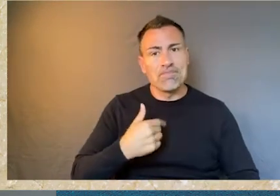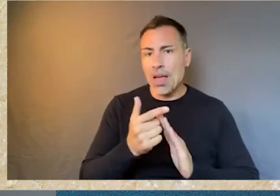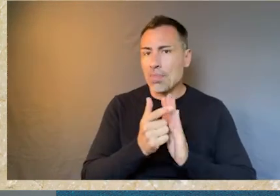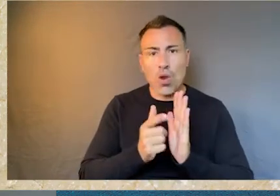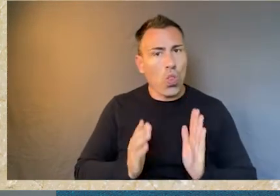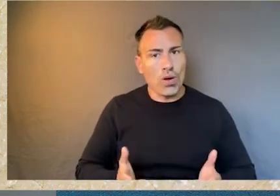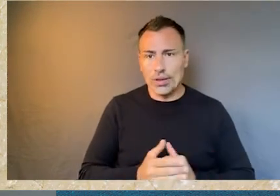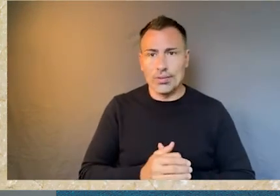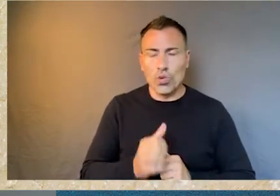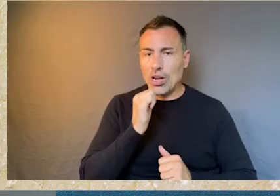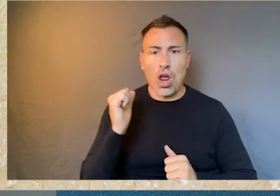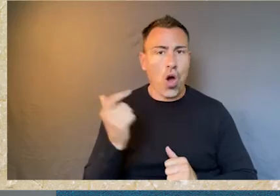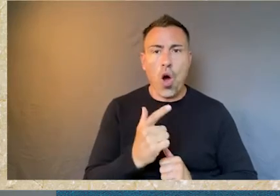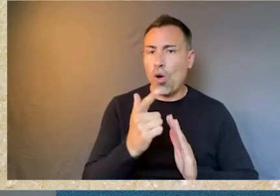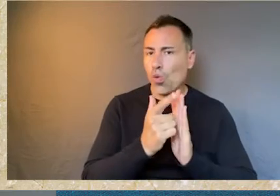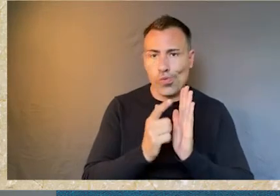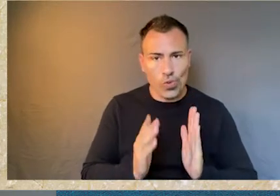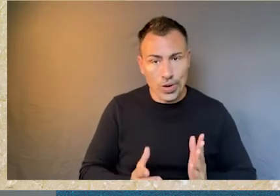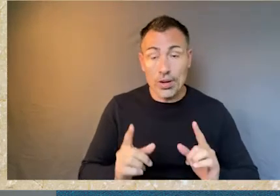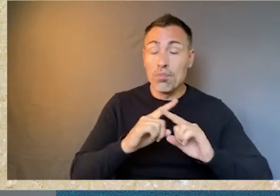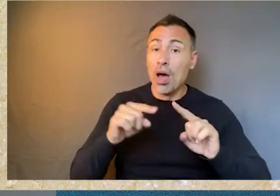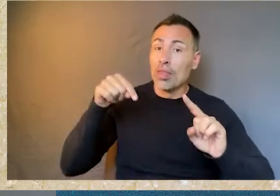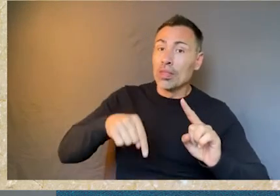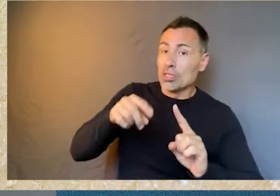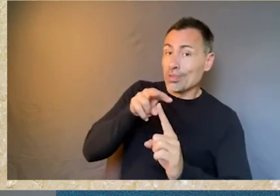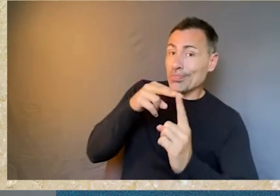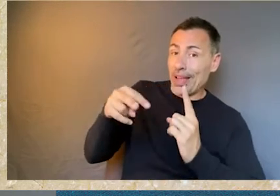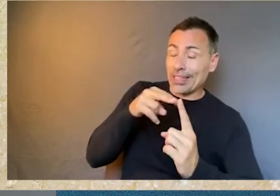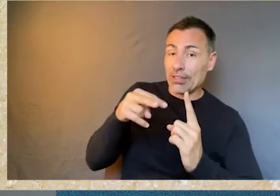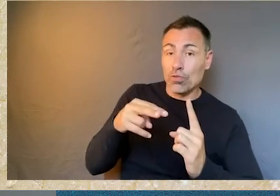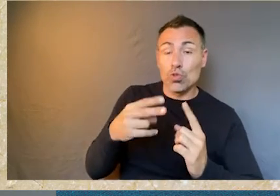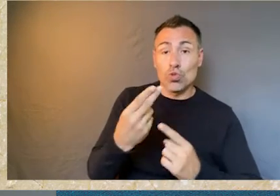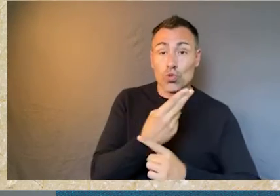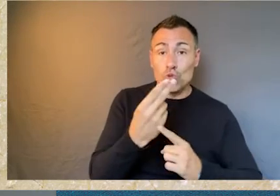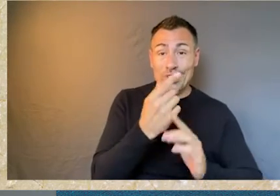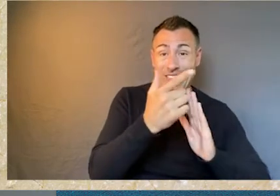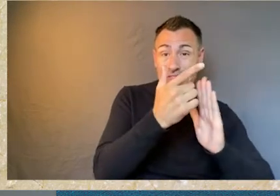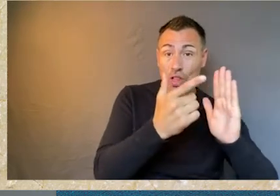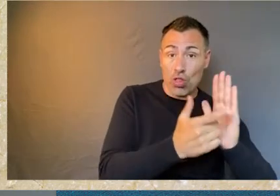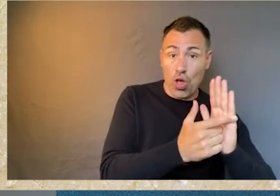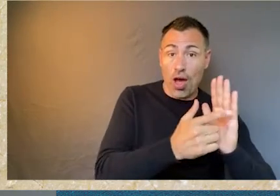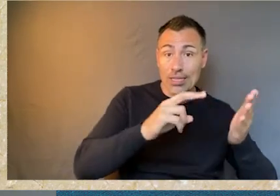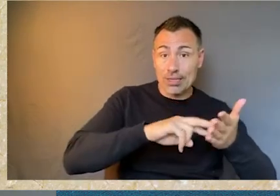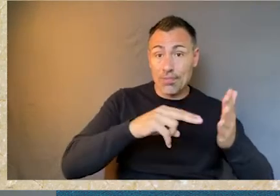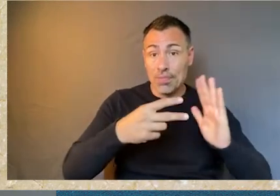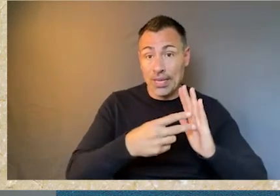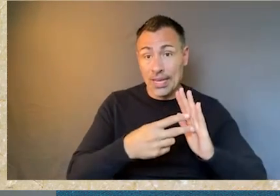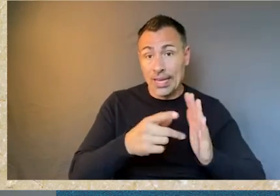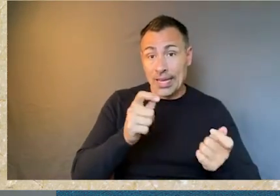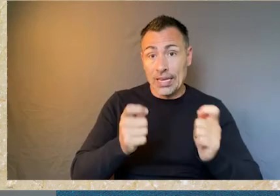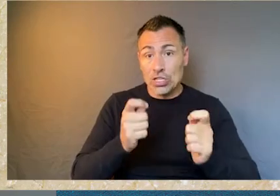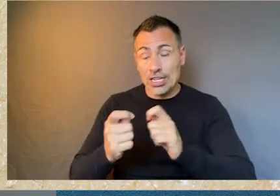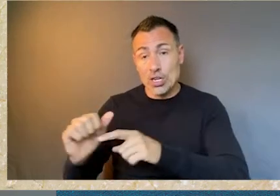are lawyers, but we take this unique perspective of the interpretation of the law and we turn it into trainings like we're doing today.